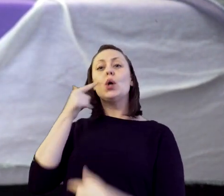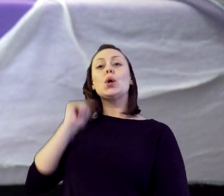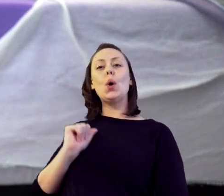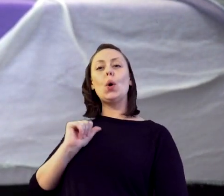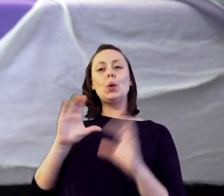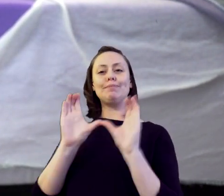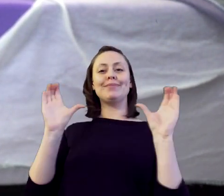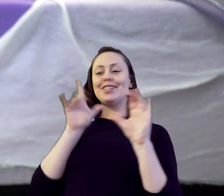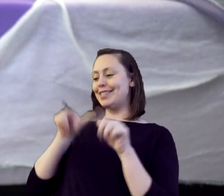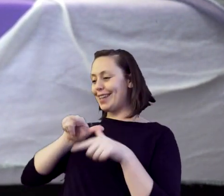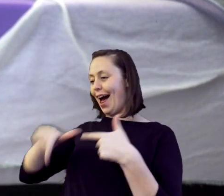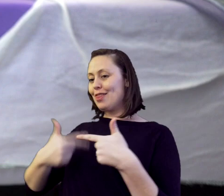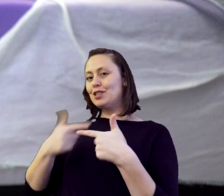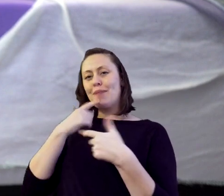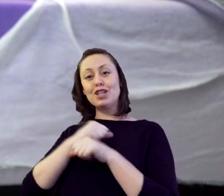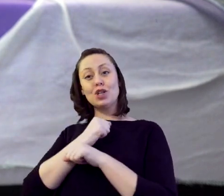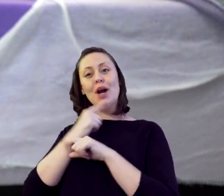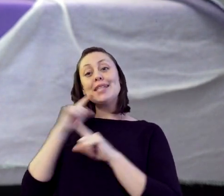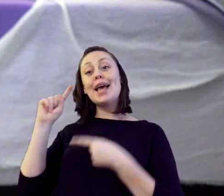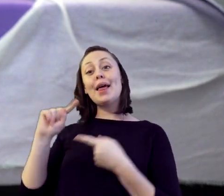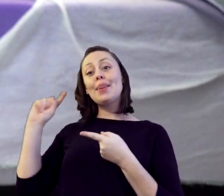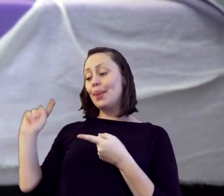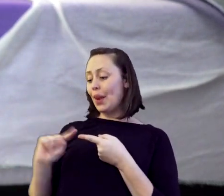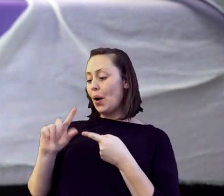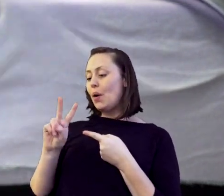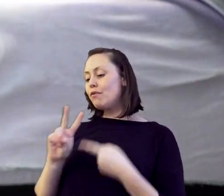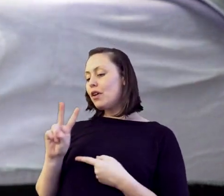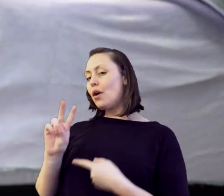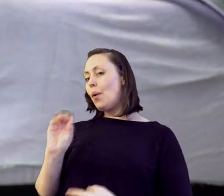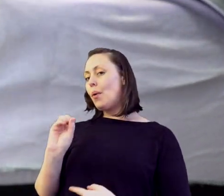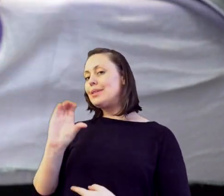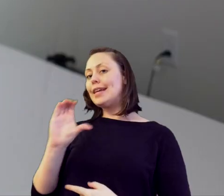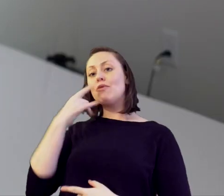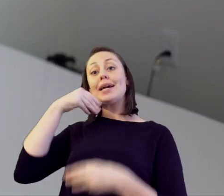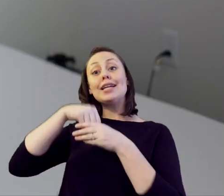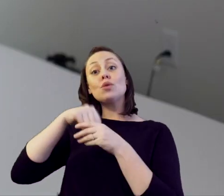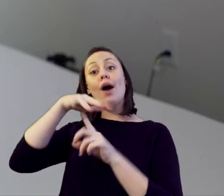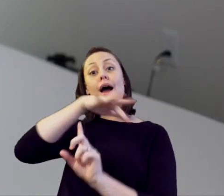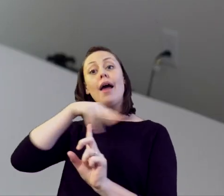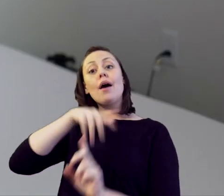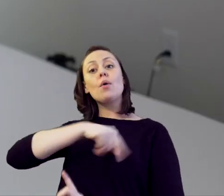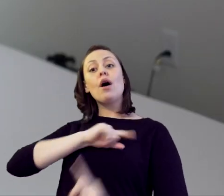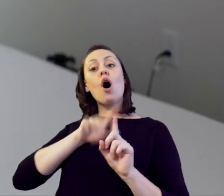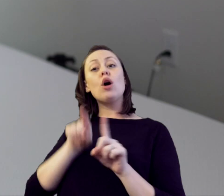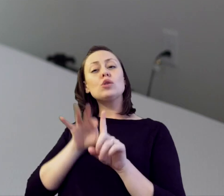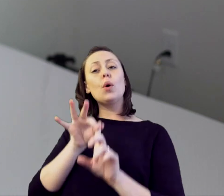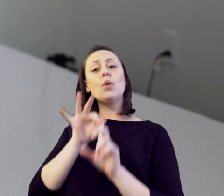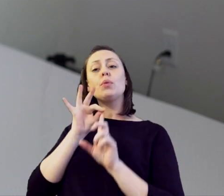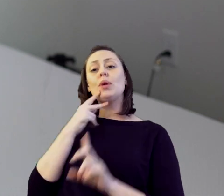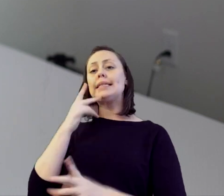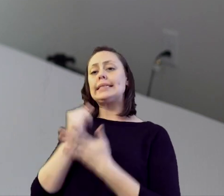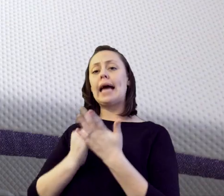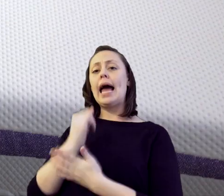yet another certification ensuring low VOC in indoor air quality. Also, with Purple's unique design, it